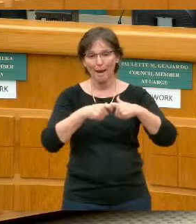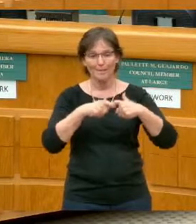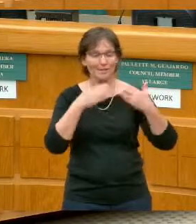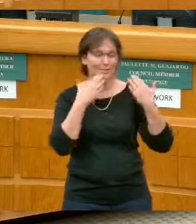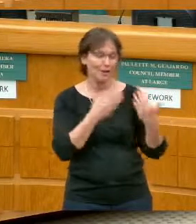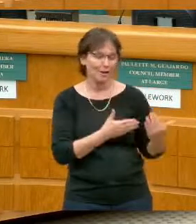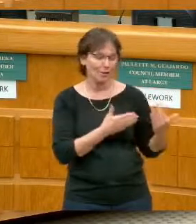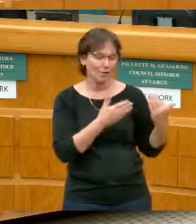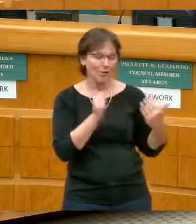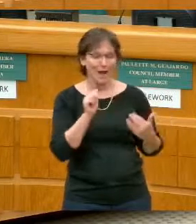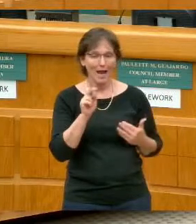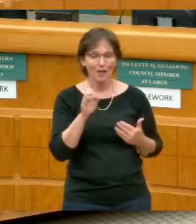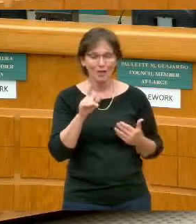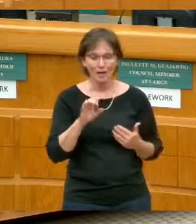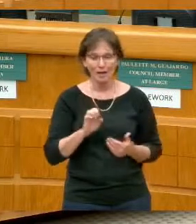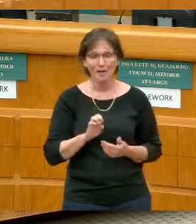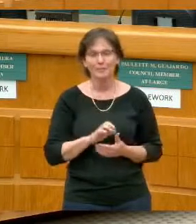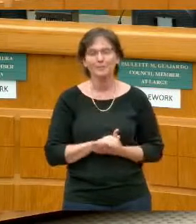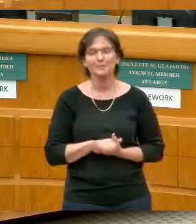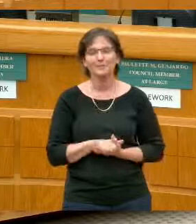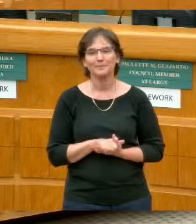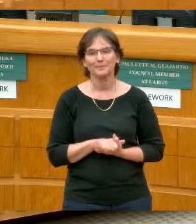25 casos confirmados por el coronavirus.